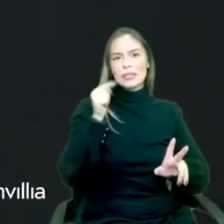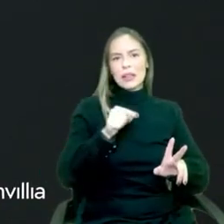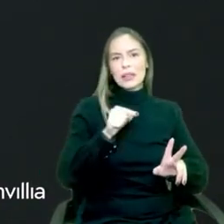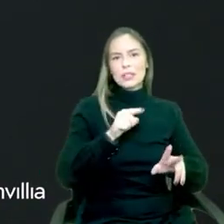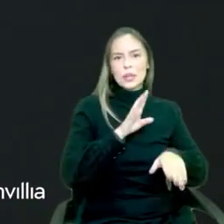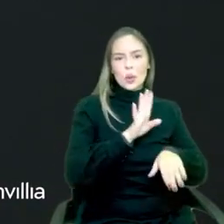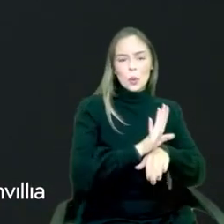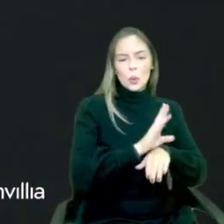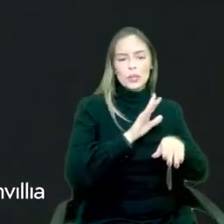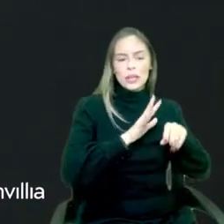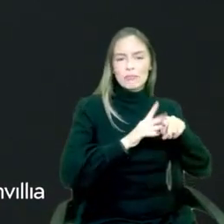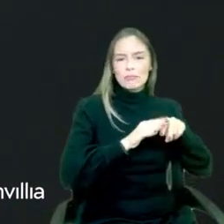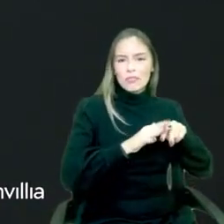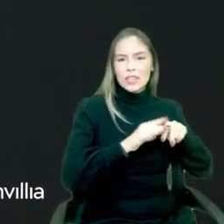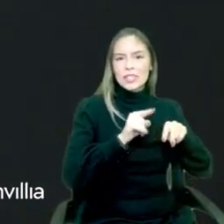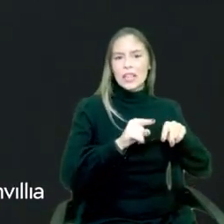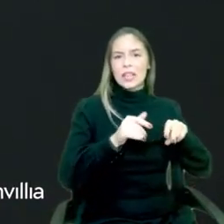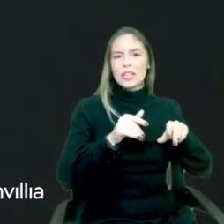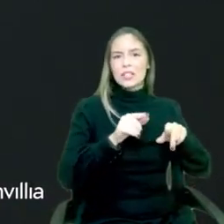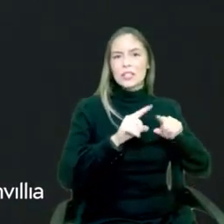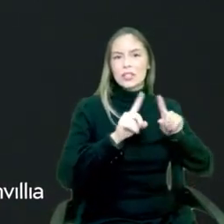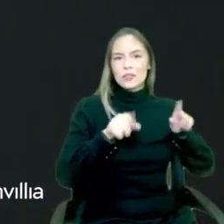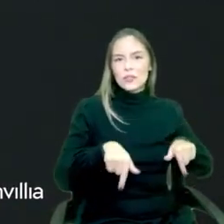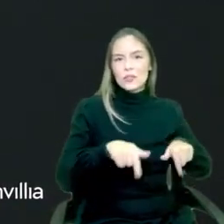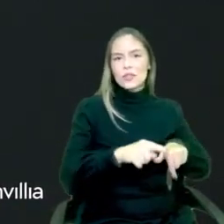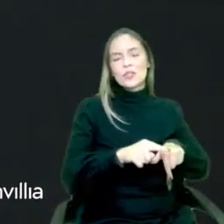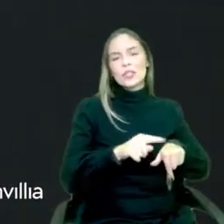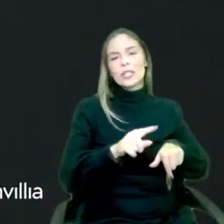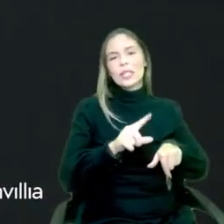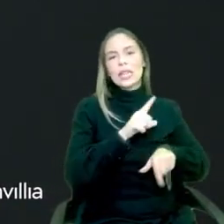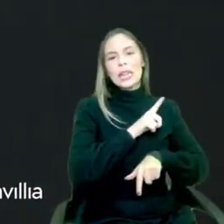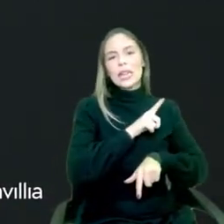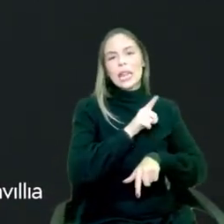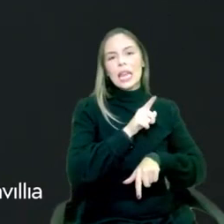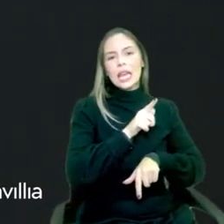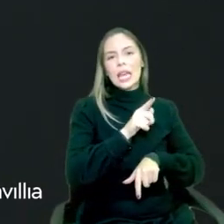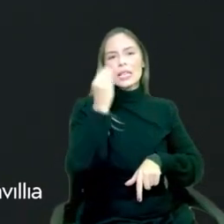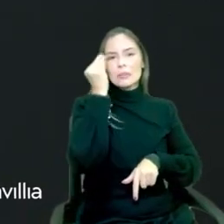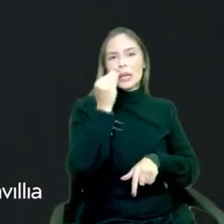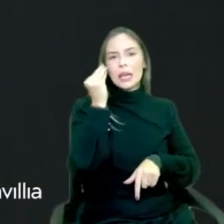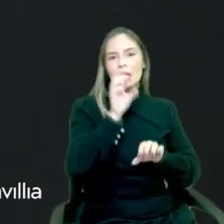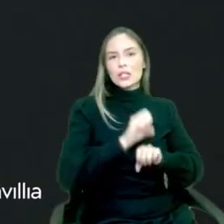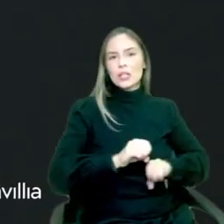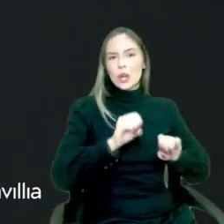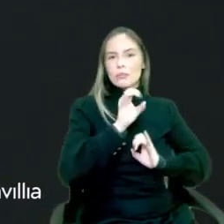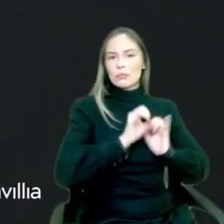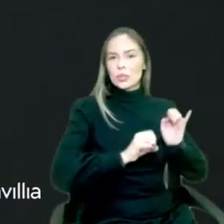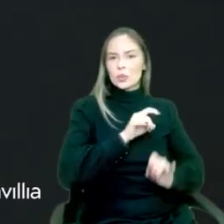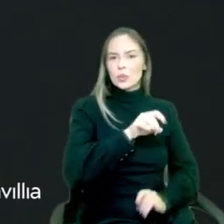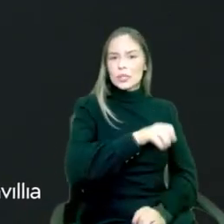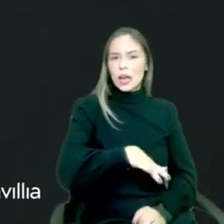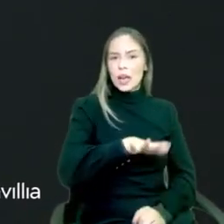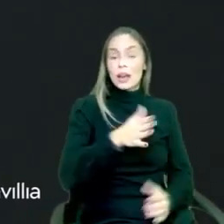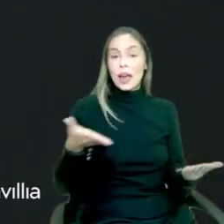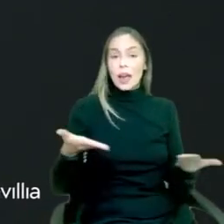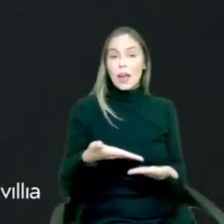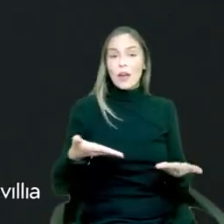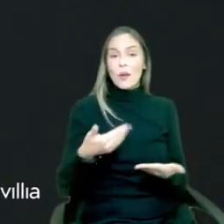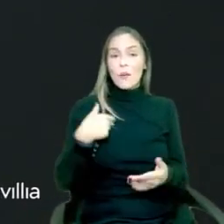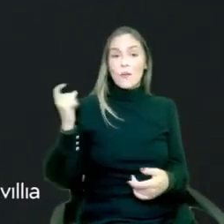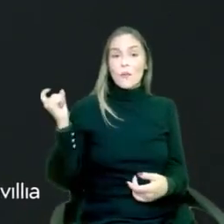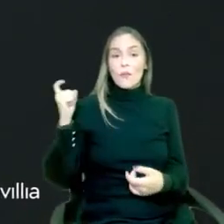and some good experience on that industry. And now I just returned to the finance